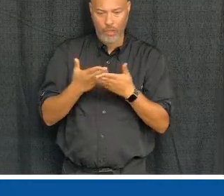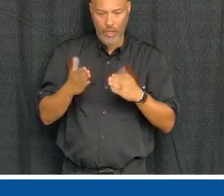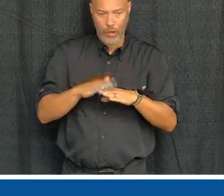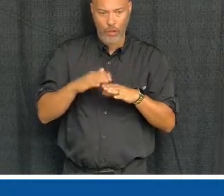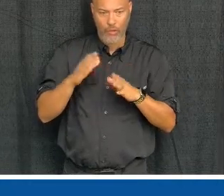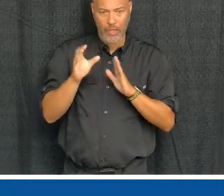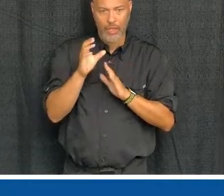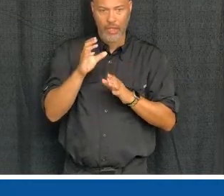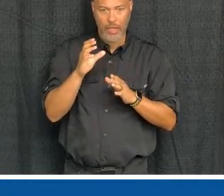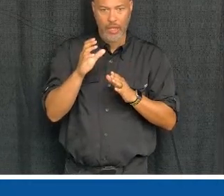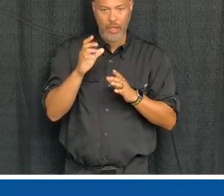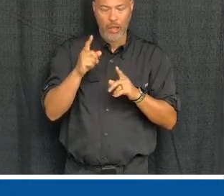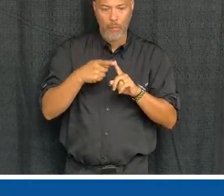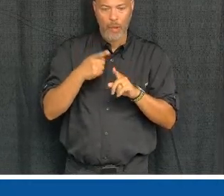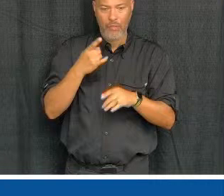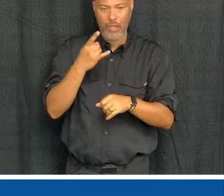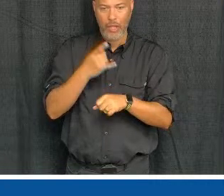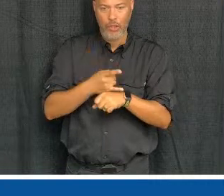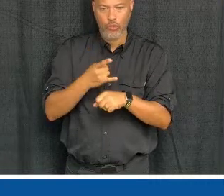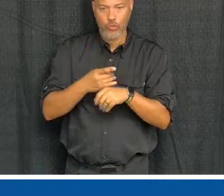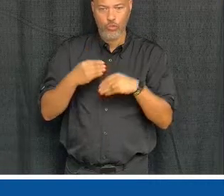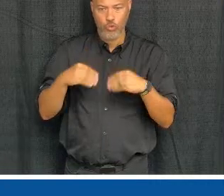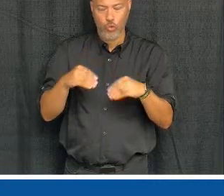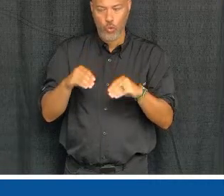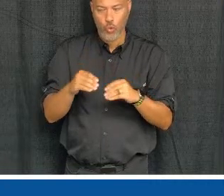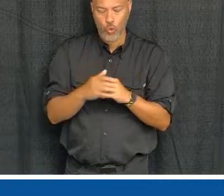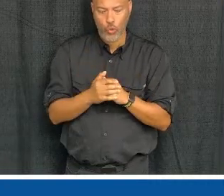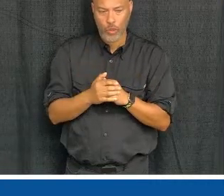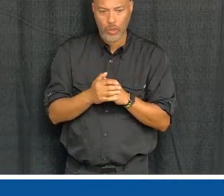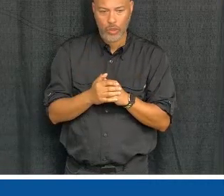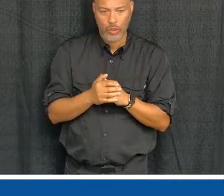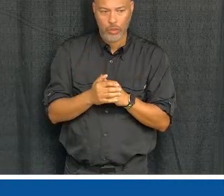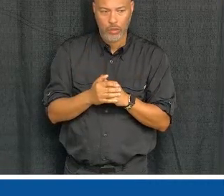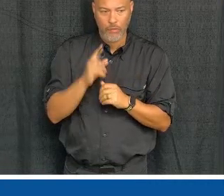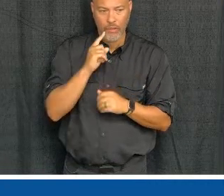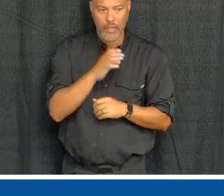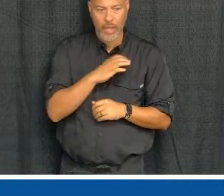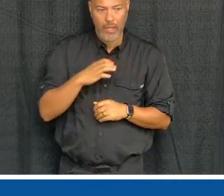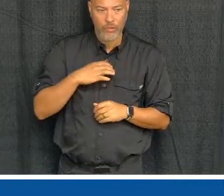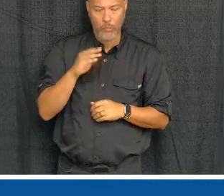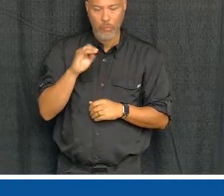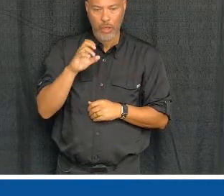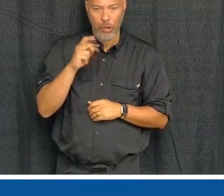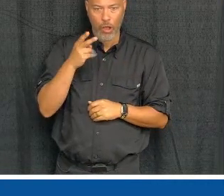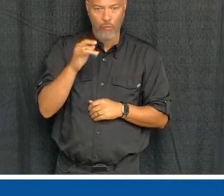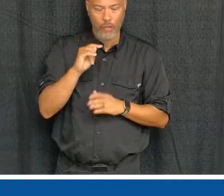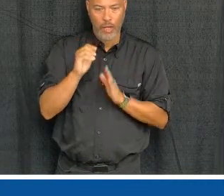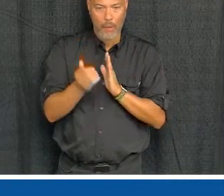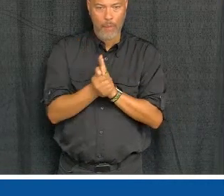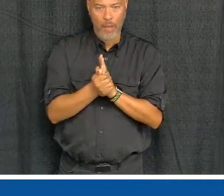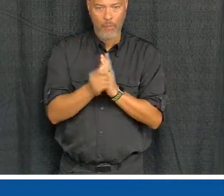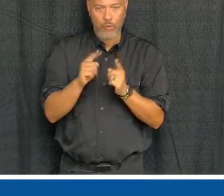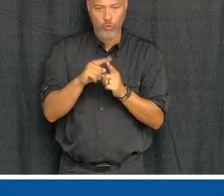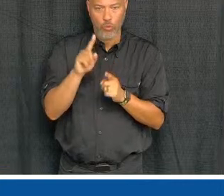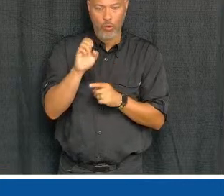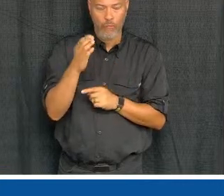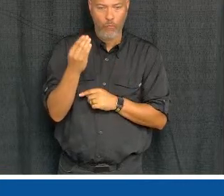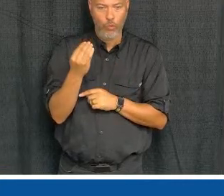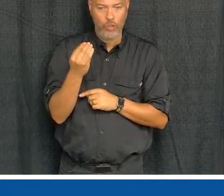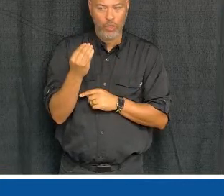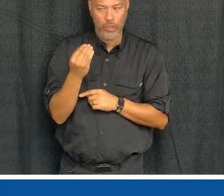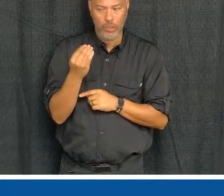agenda pertaining to liquor stores. It says, Councilperson McLaughlin amendment to ordinance 114,